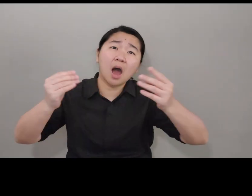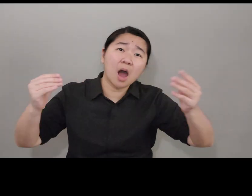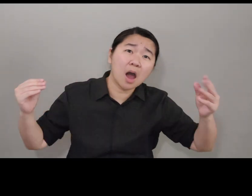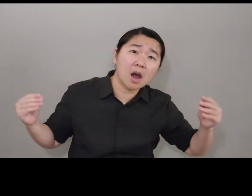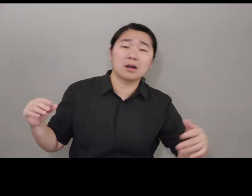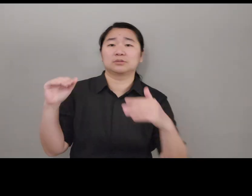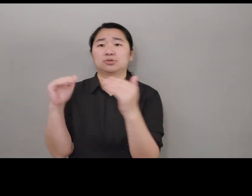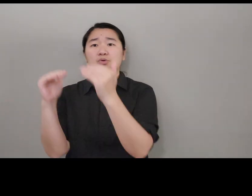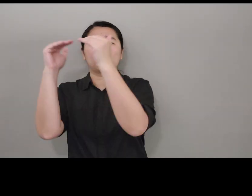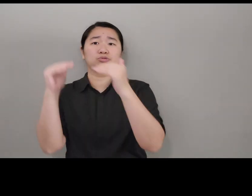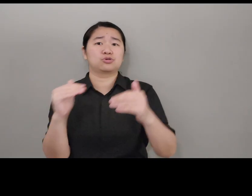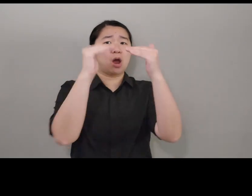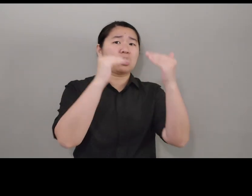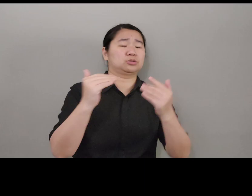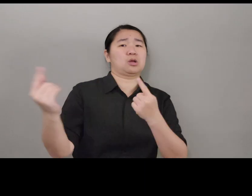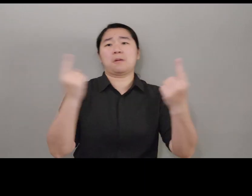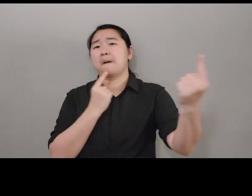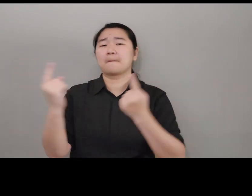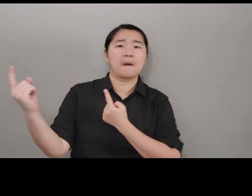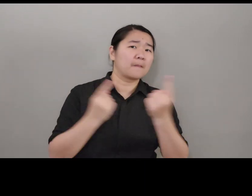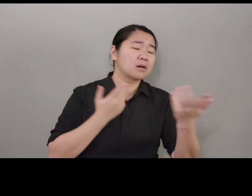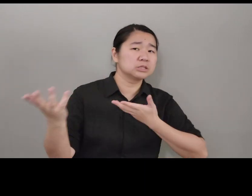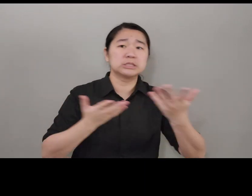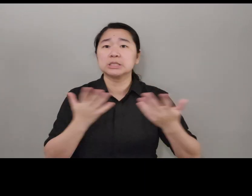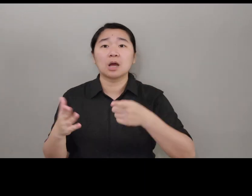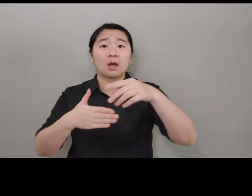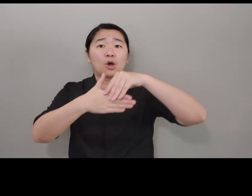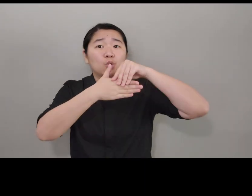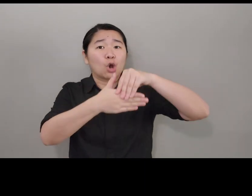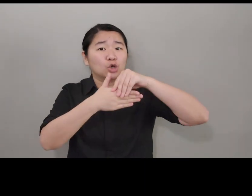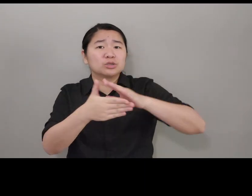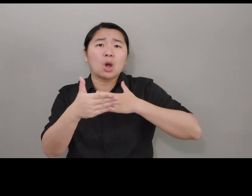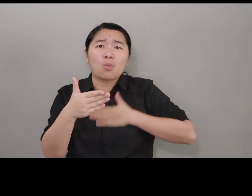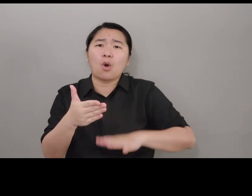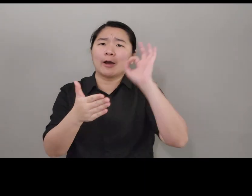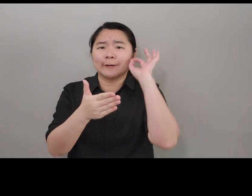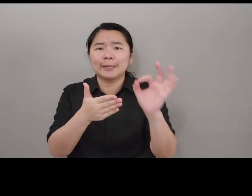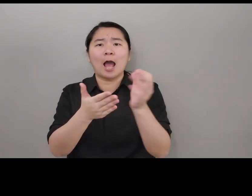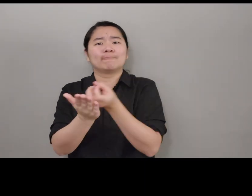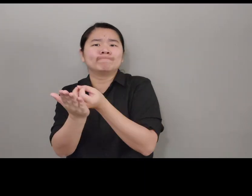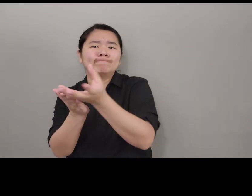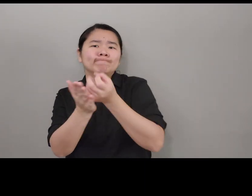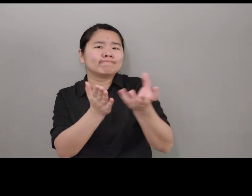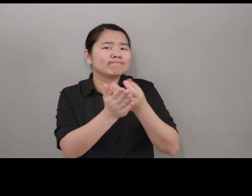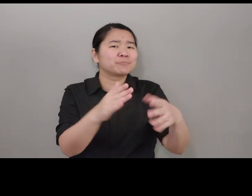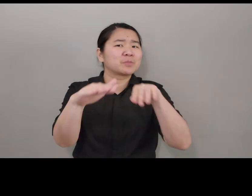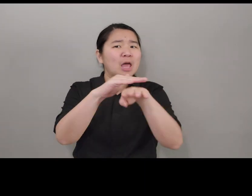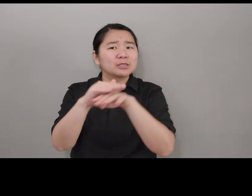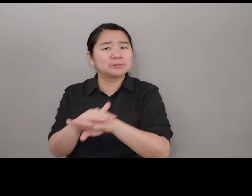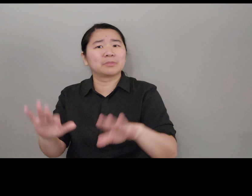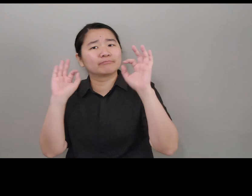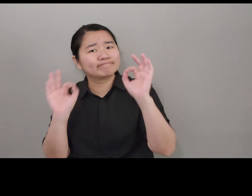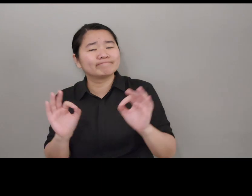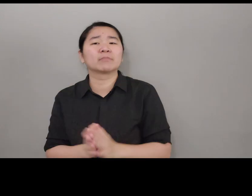get that much of the content made accessible. And very often, there are lots of other pages and all which are never